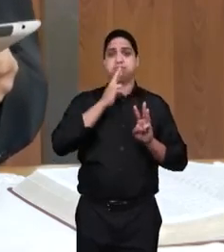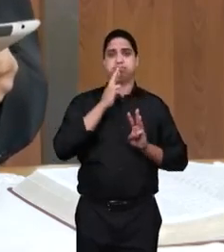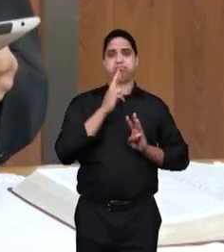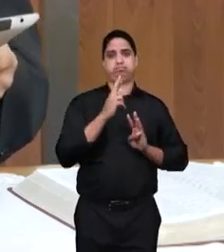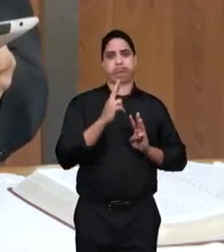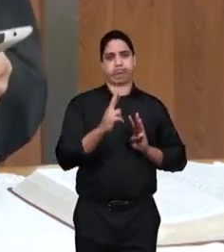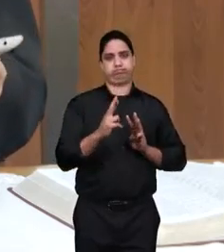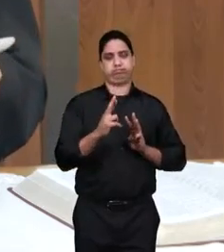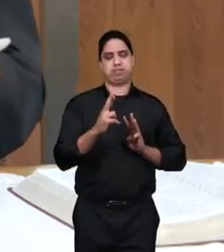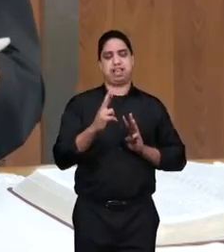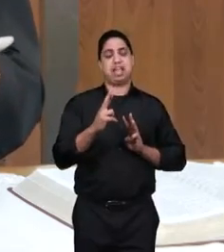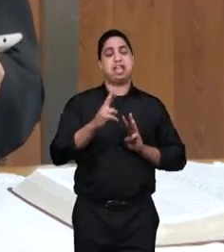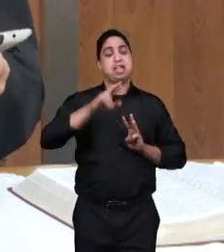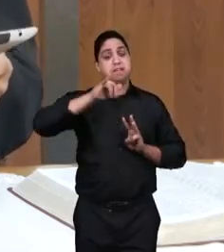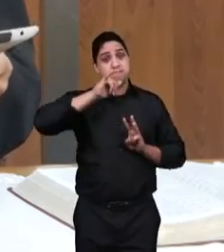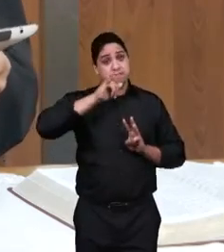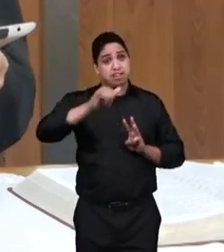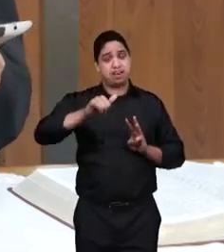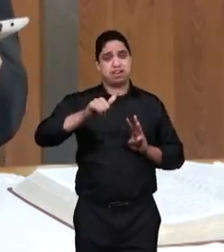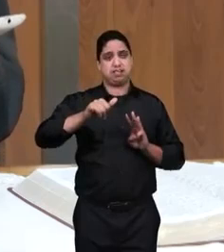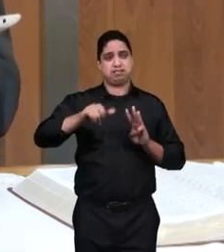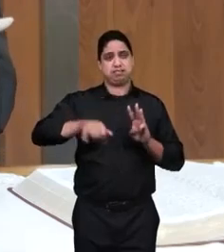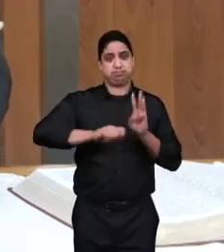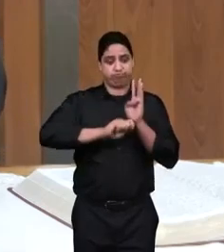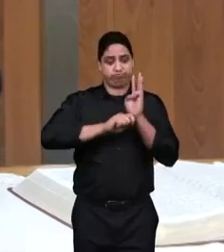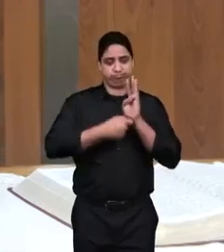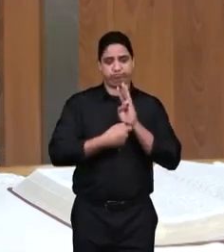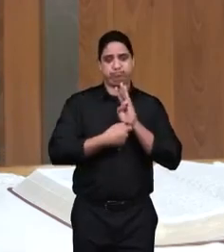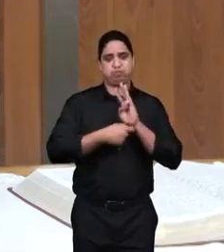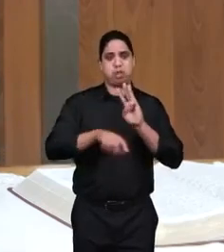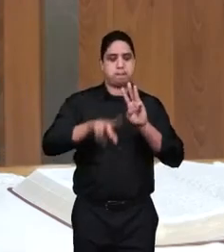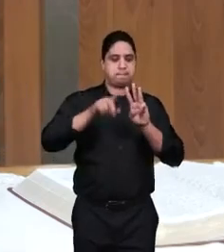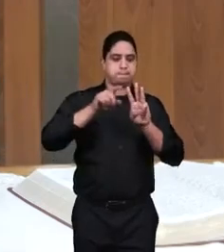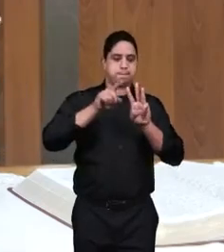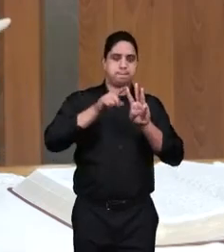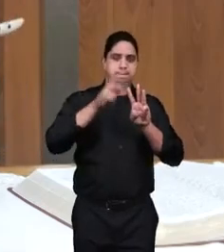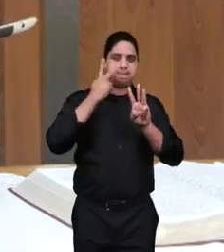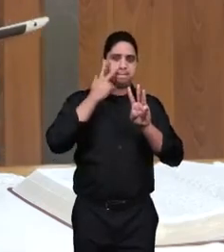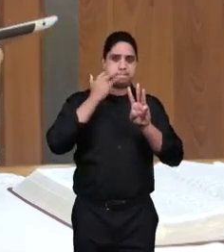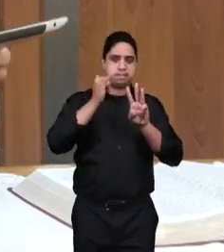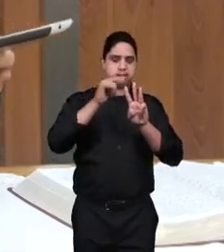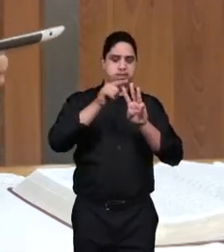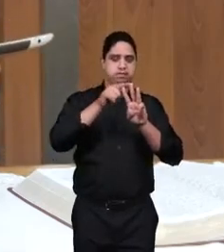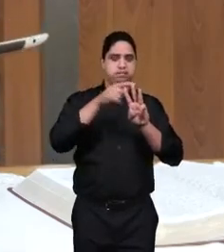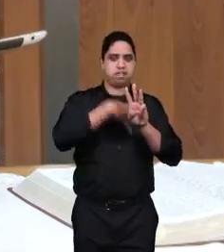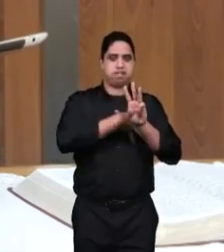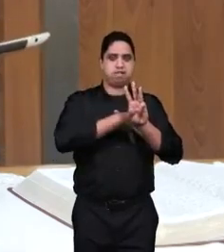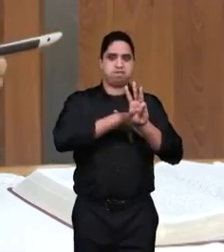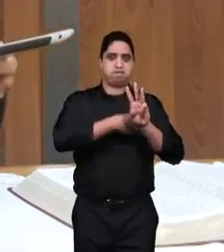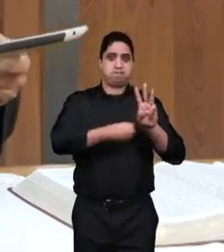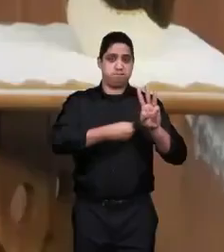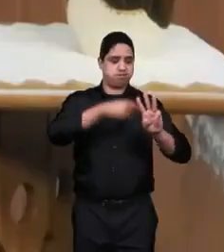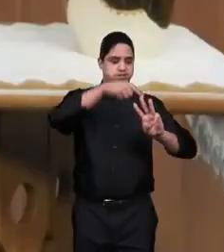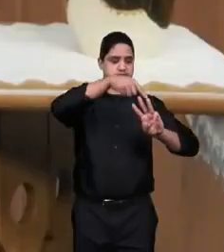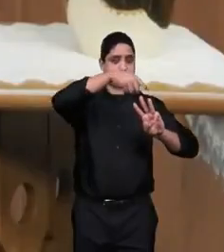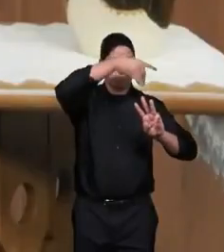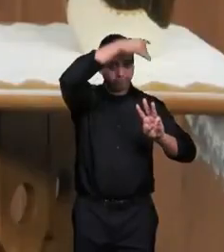one that is able to reveal the enigma. And there we see the answer. We'd also like to